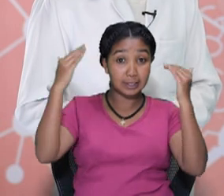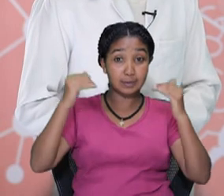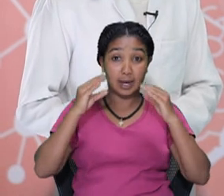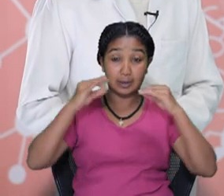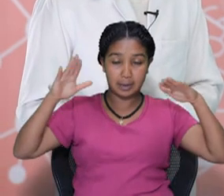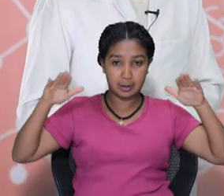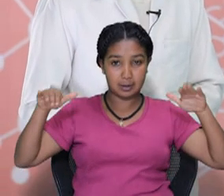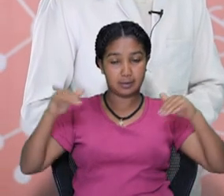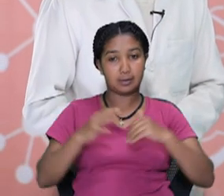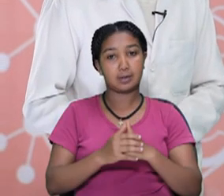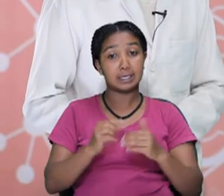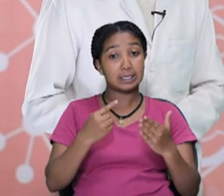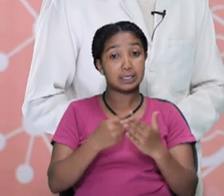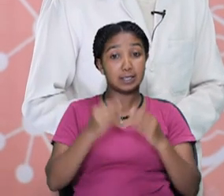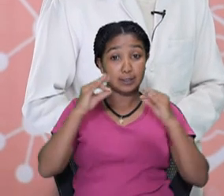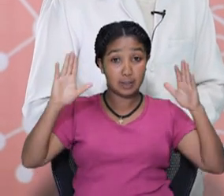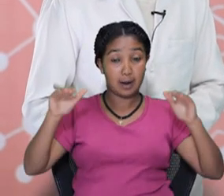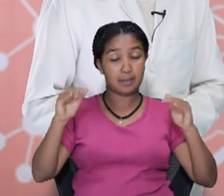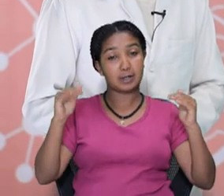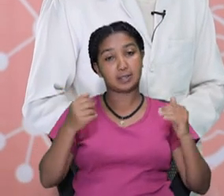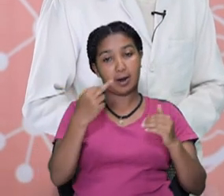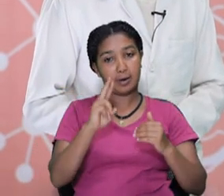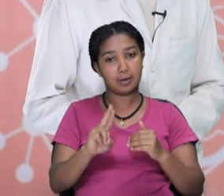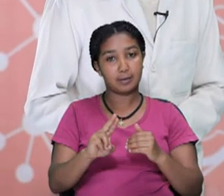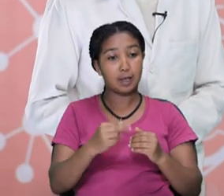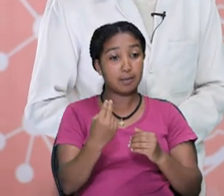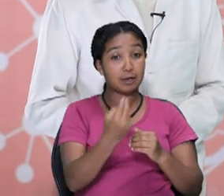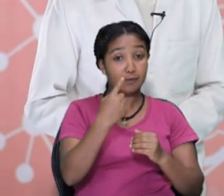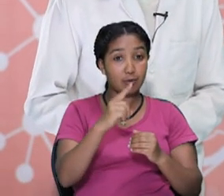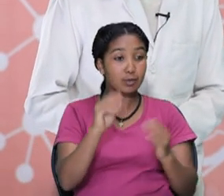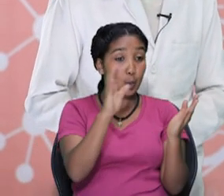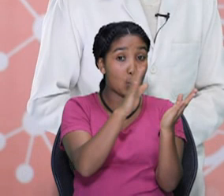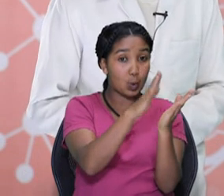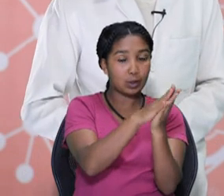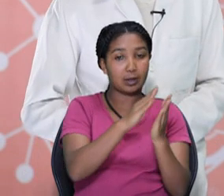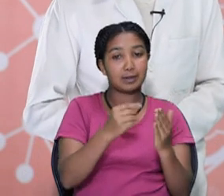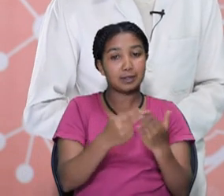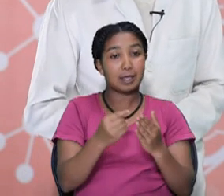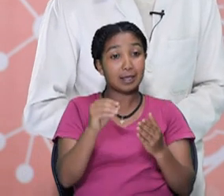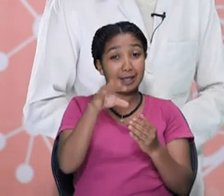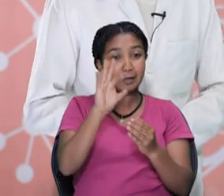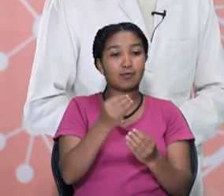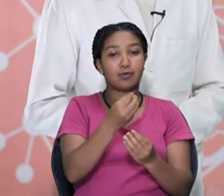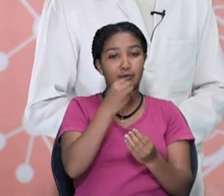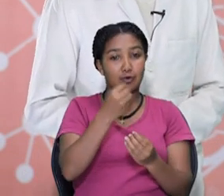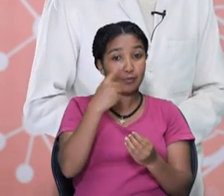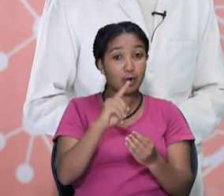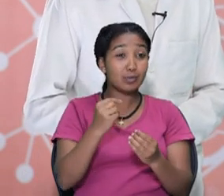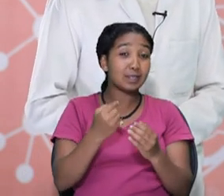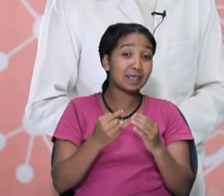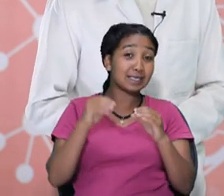Egyptians, these Egyptian birds are benefited from the crocodiles. They get food from